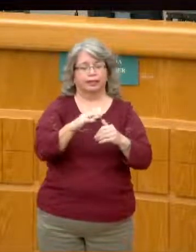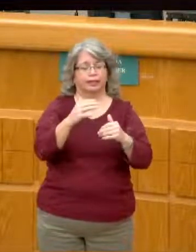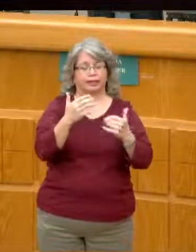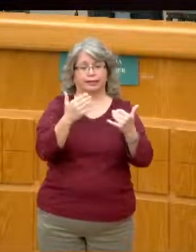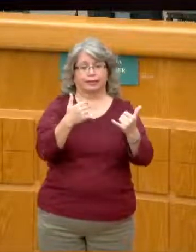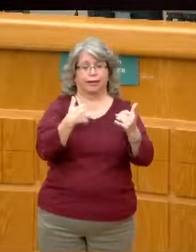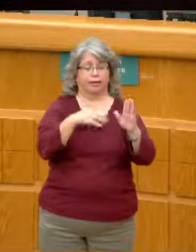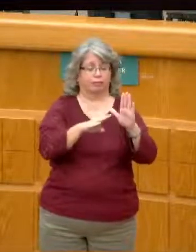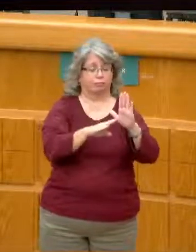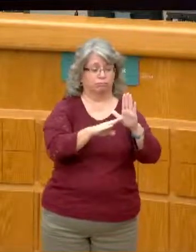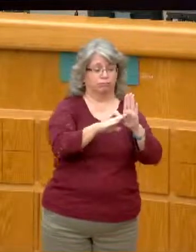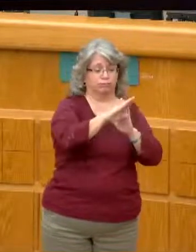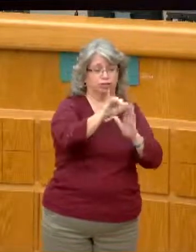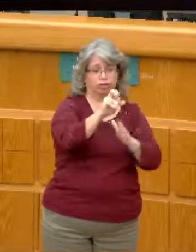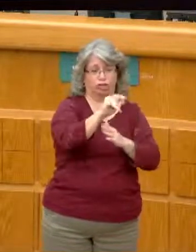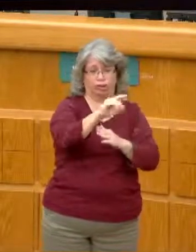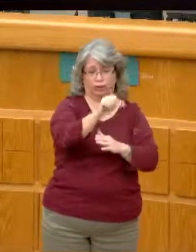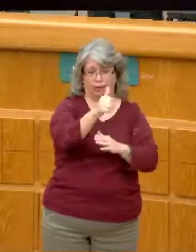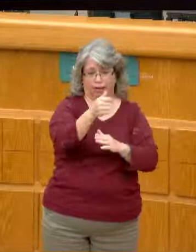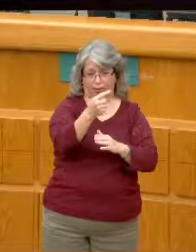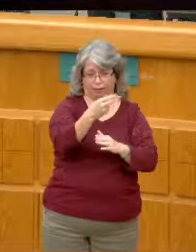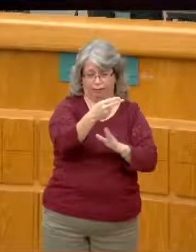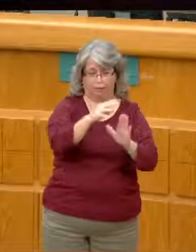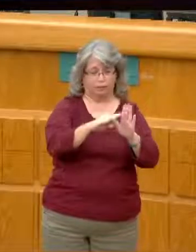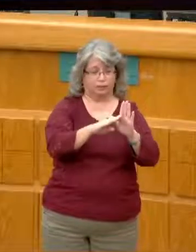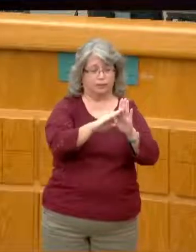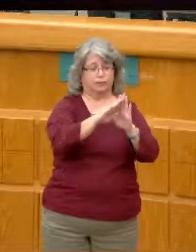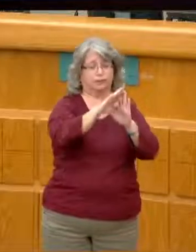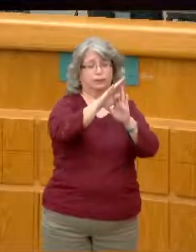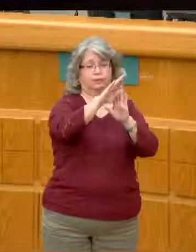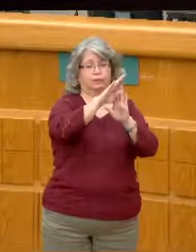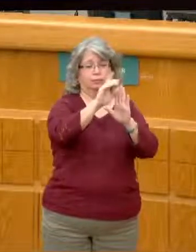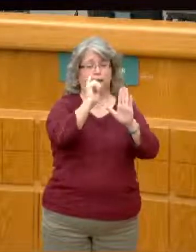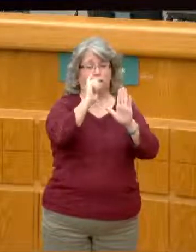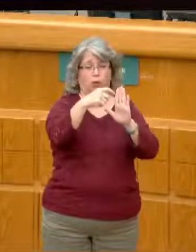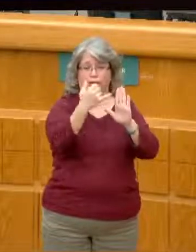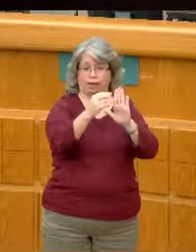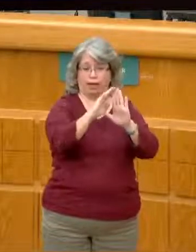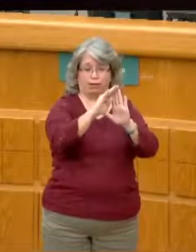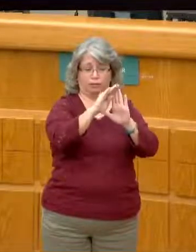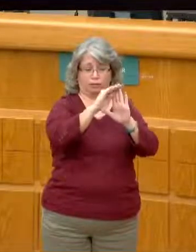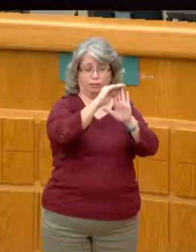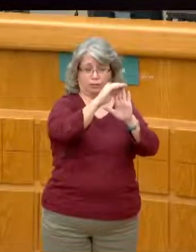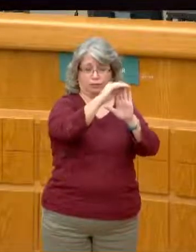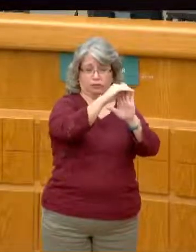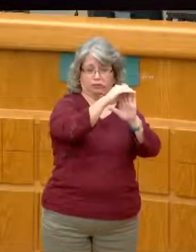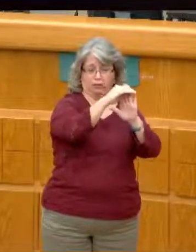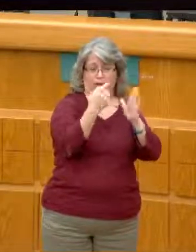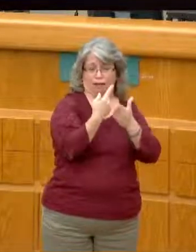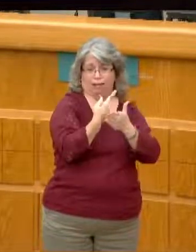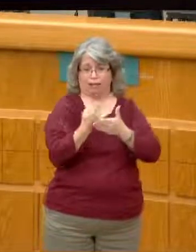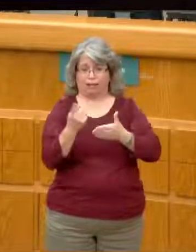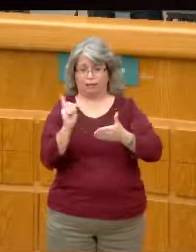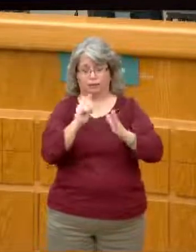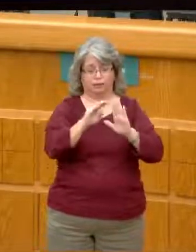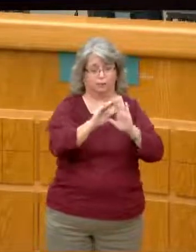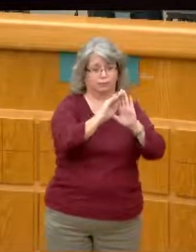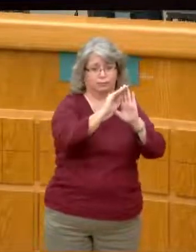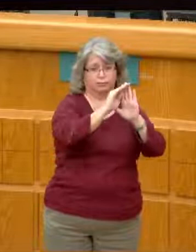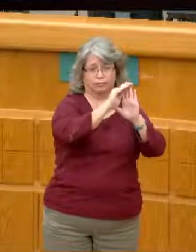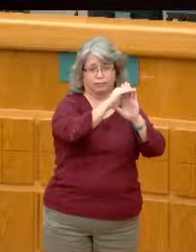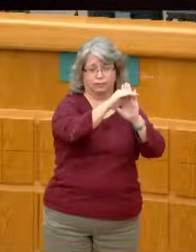for the week of January 10th. We're coming back down. I see that on January 24th for this past week, we had